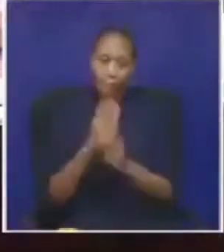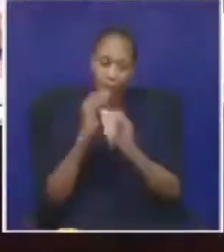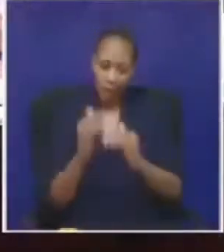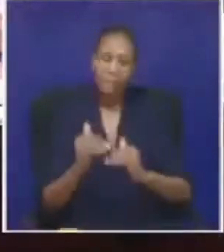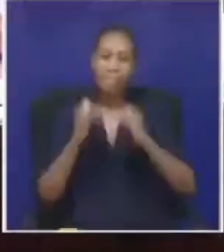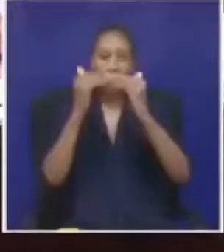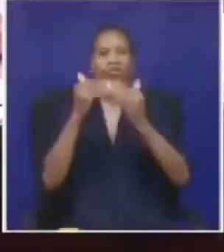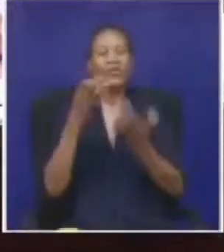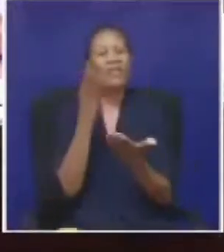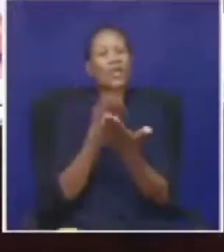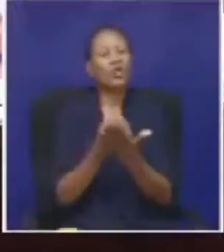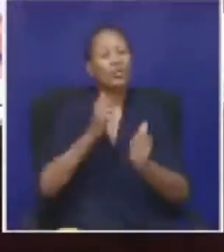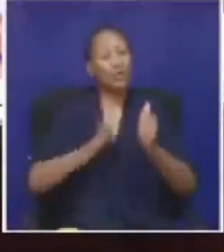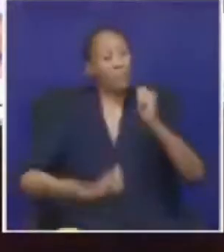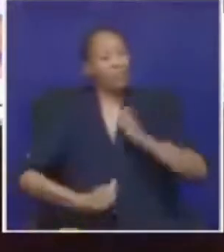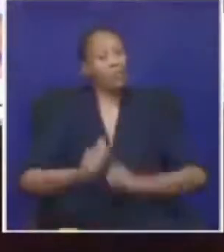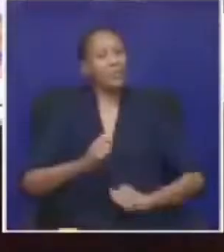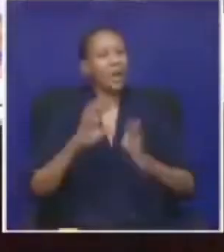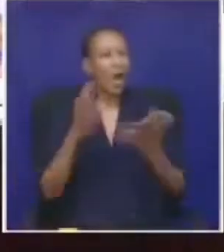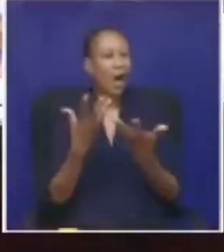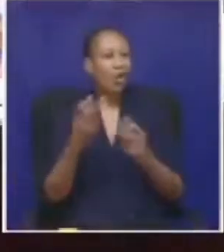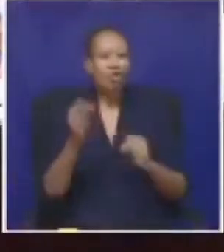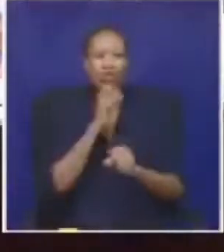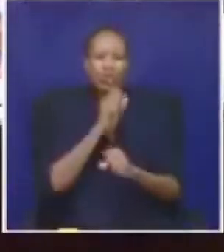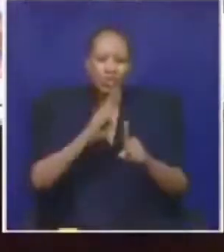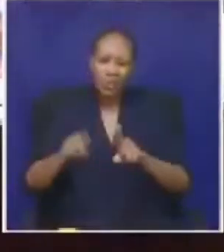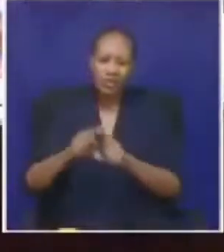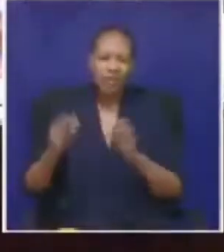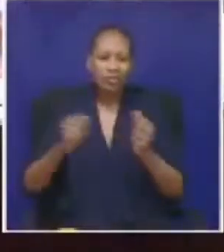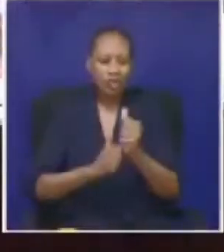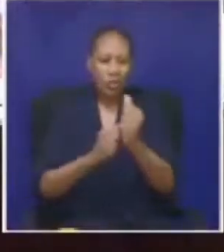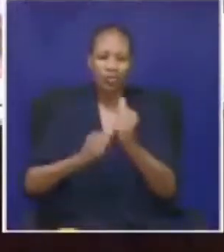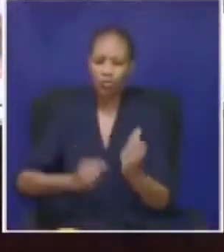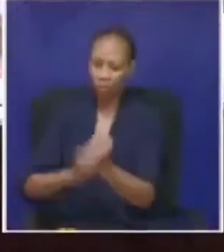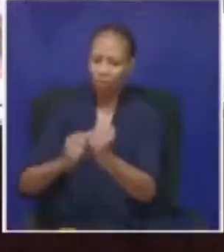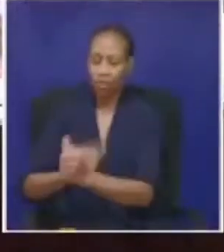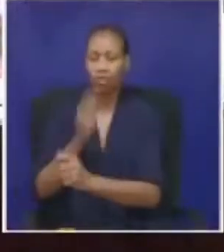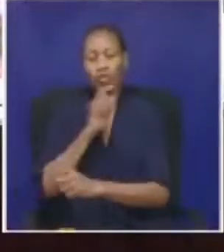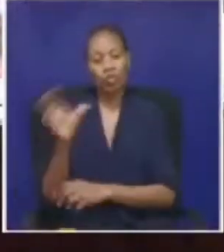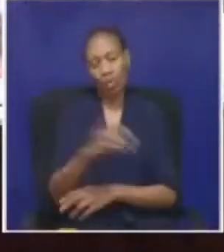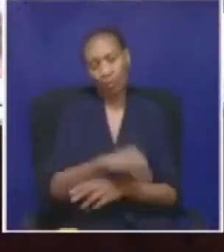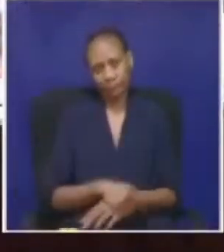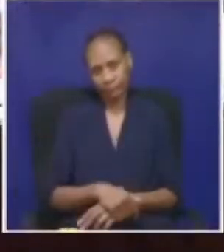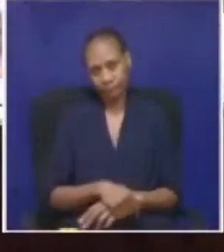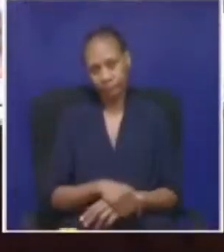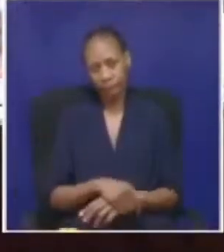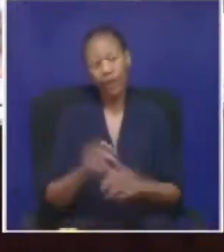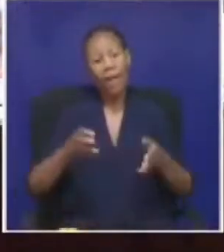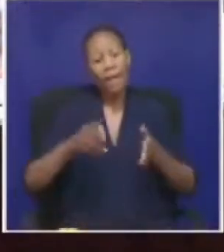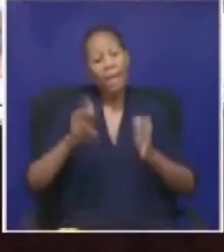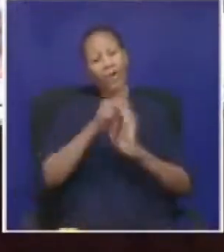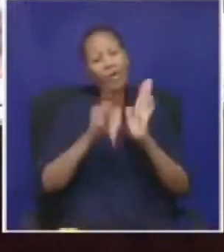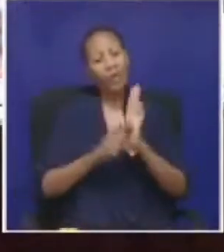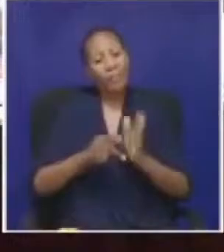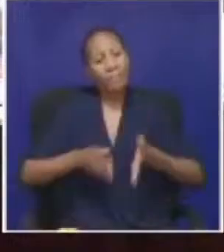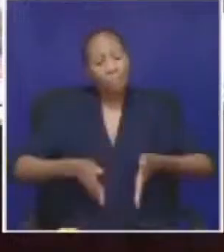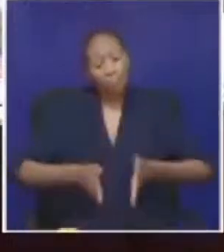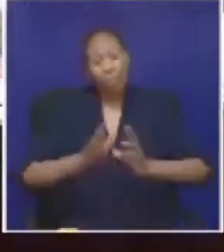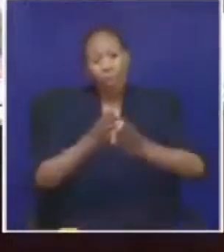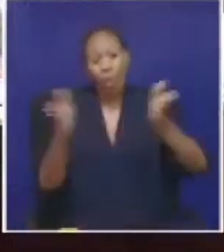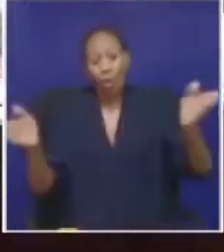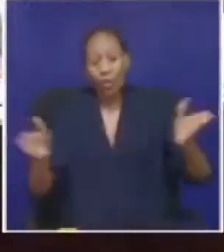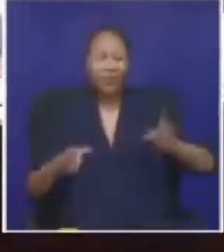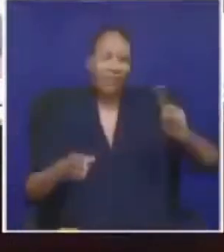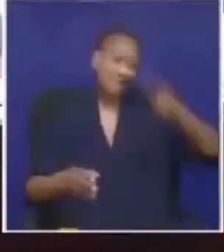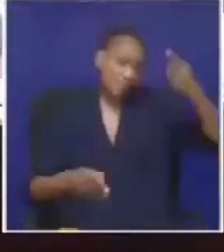economic performance through various strategies. Phase 1 of Operation Vulindlela achieved key